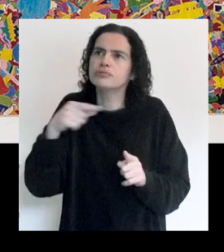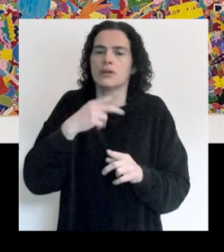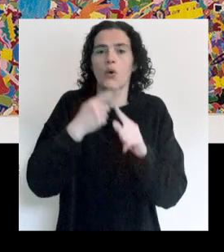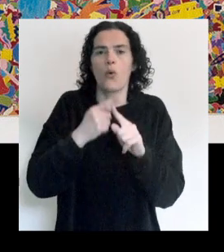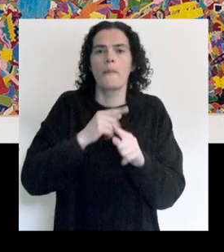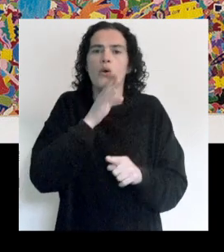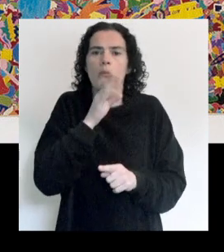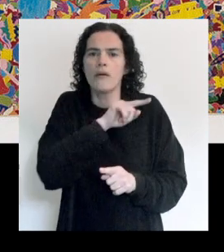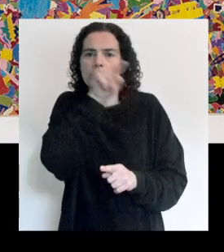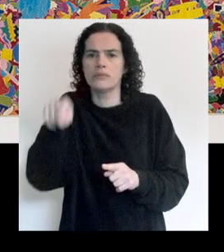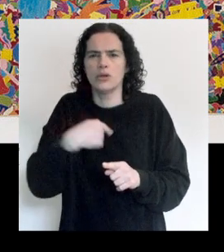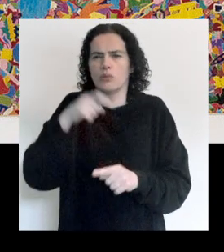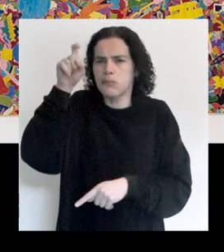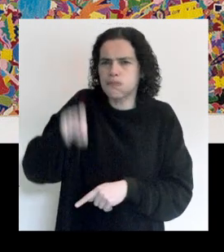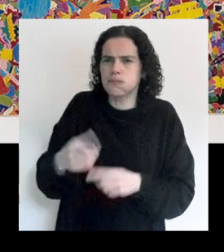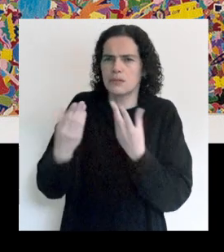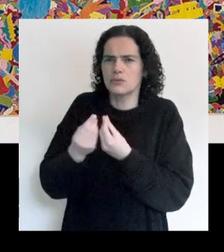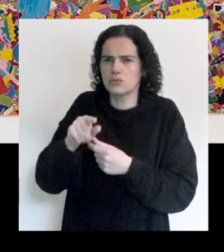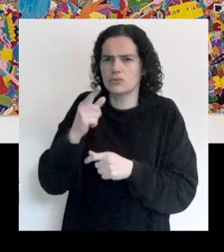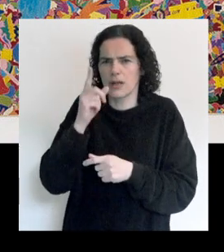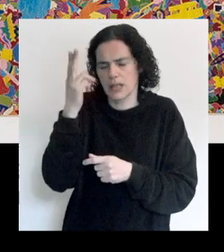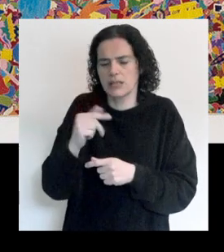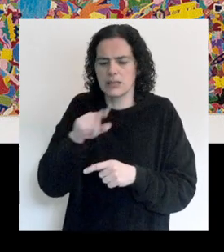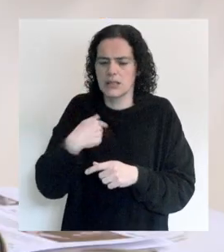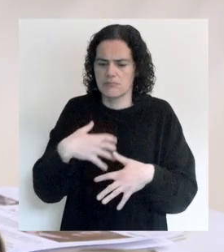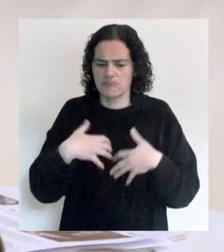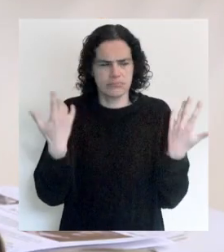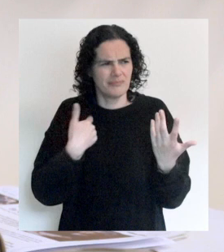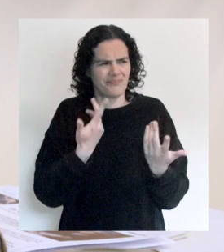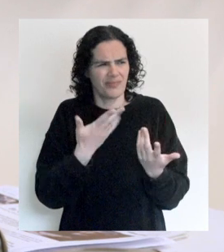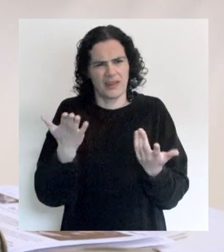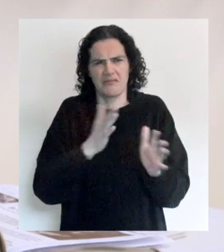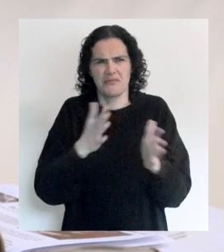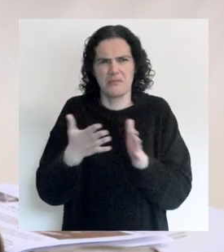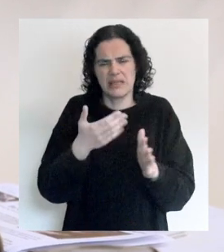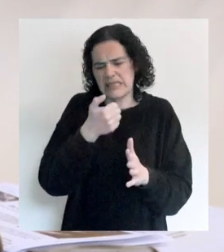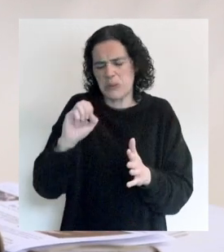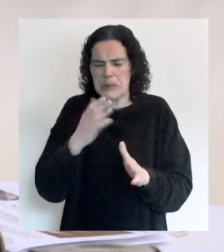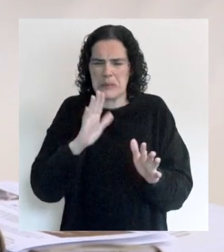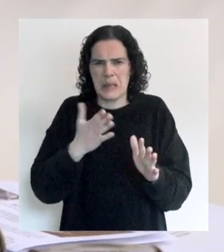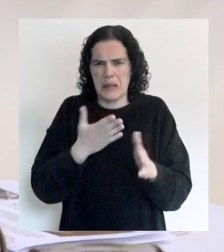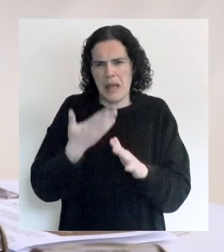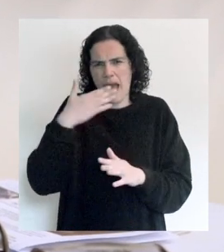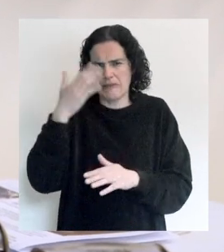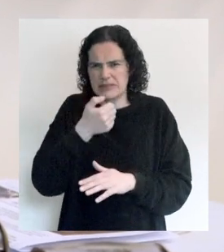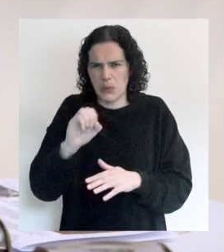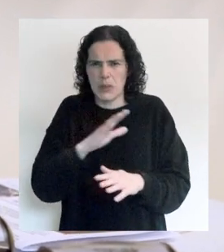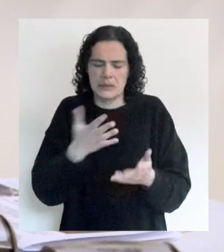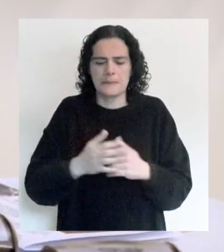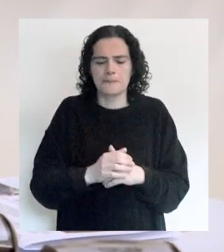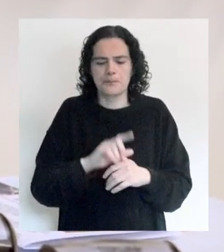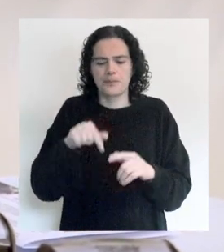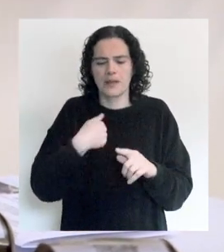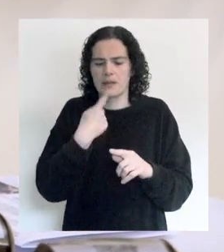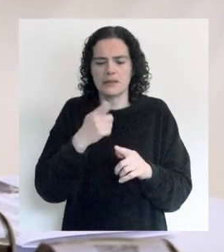night train, and I spent a day with Alighiero. And he said he's really irritated, because he was in his 50s, late 50s at the time, mid-late